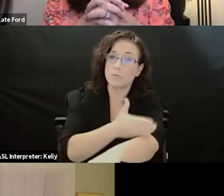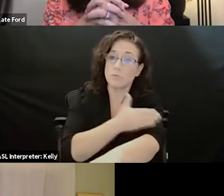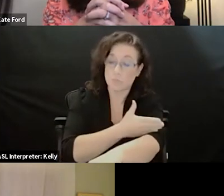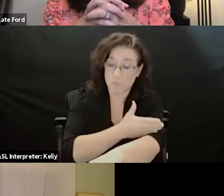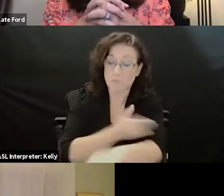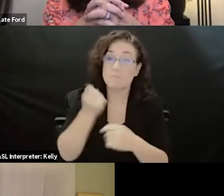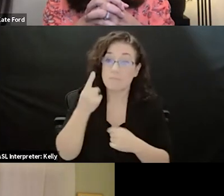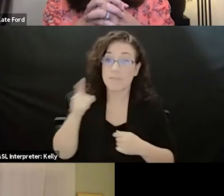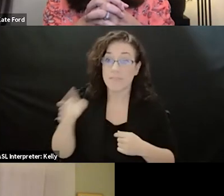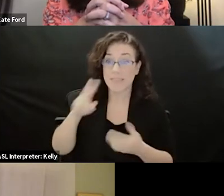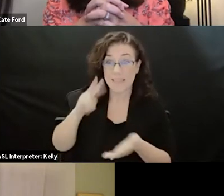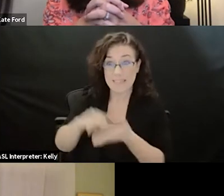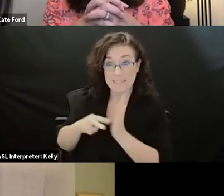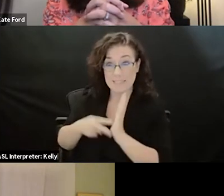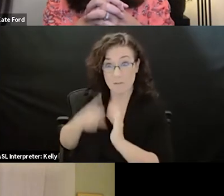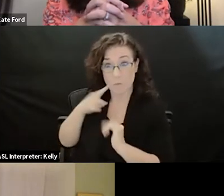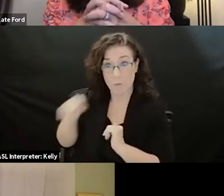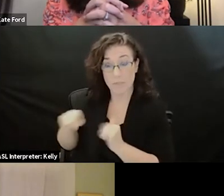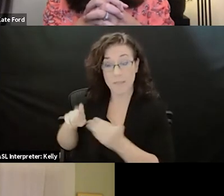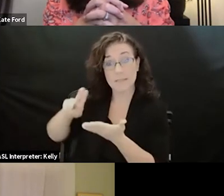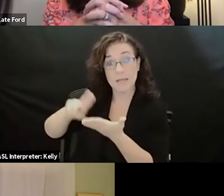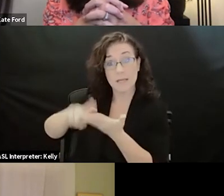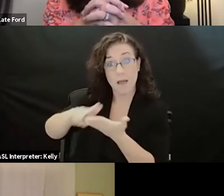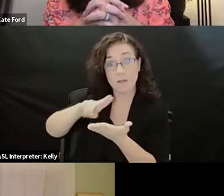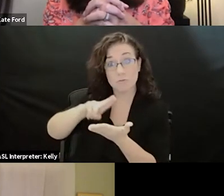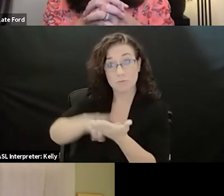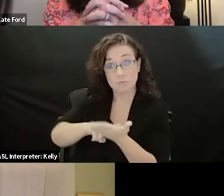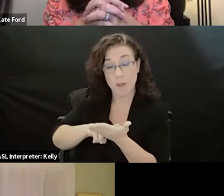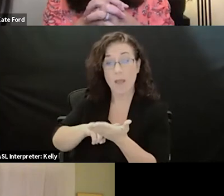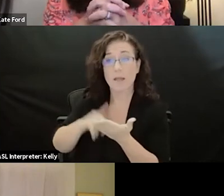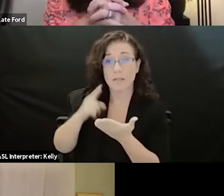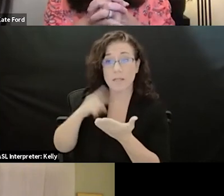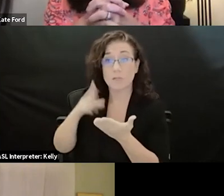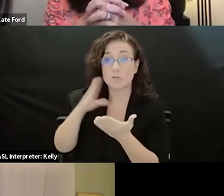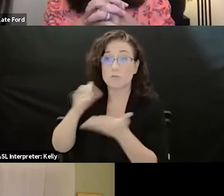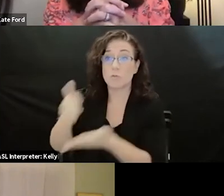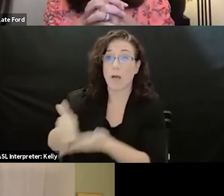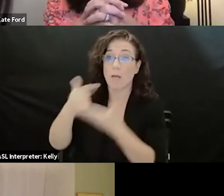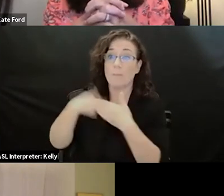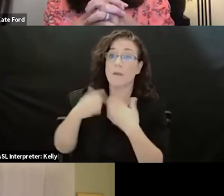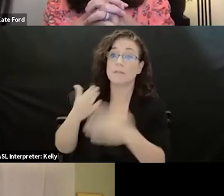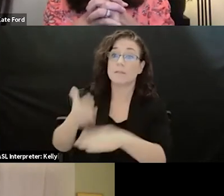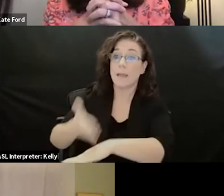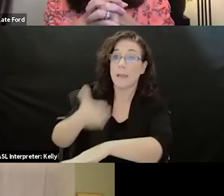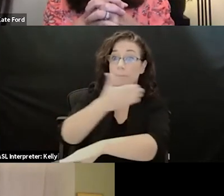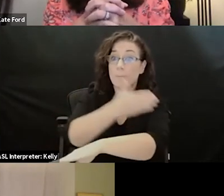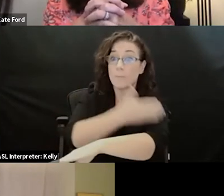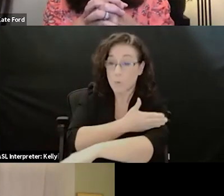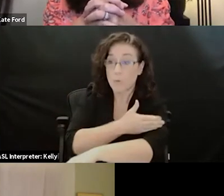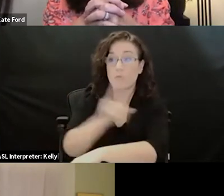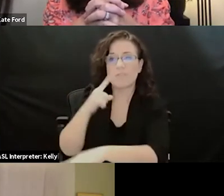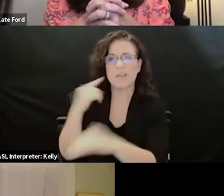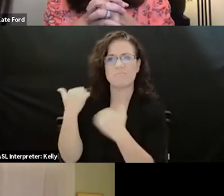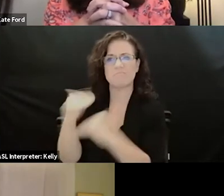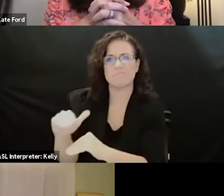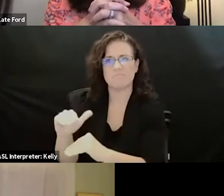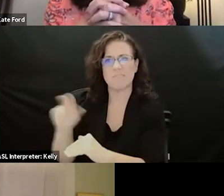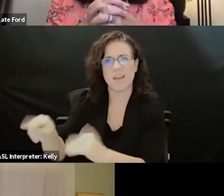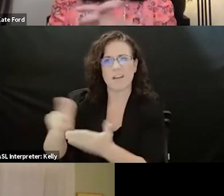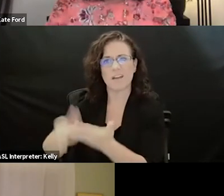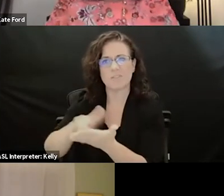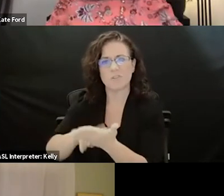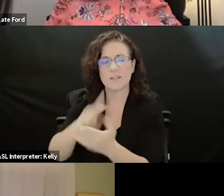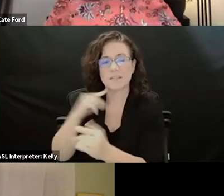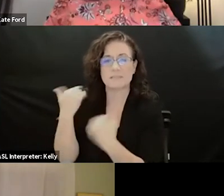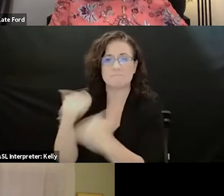to the contractors is to work themselves out of working with us and that's why it's a six-month contract